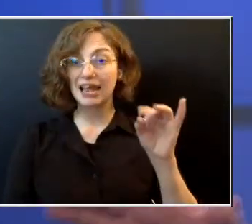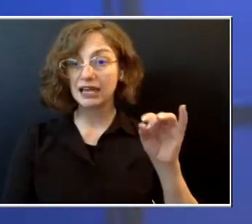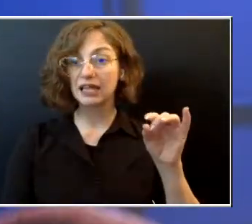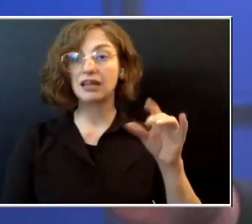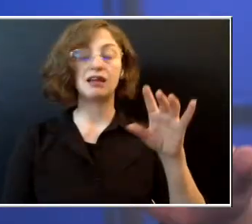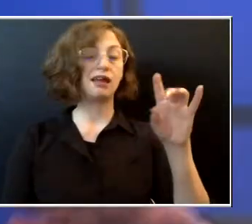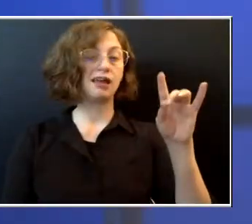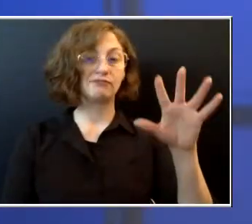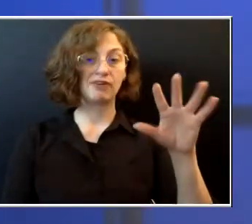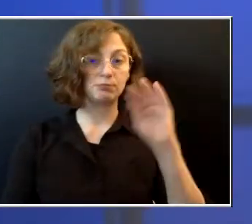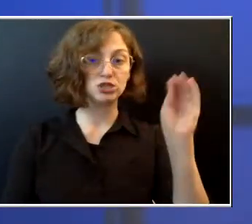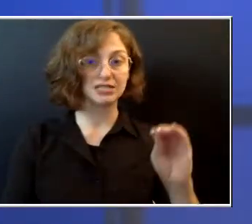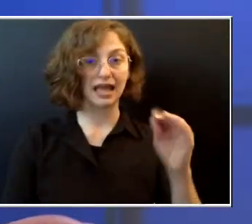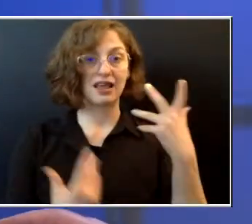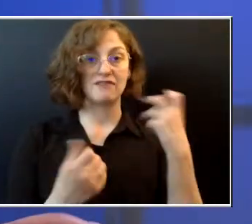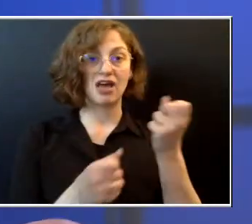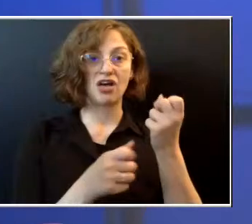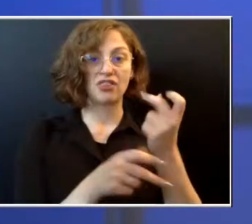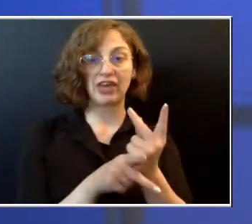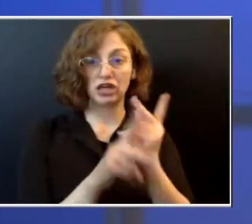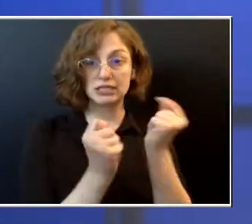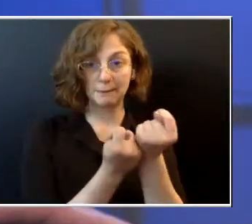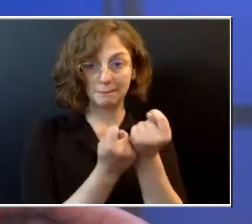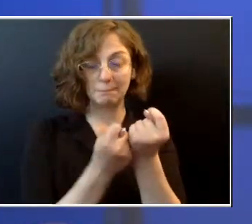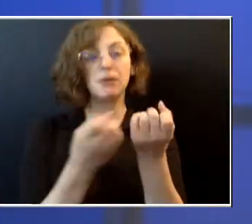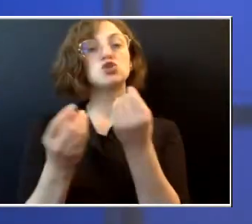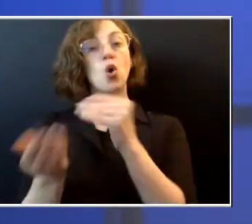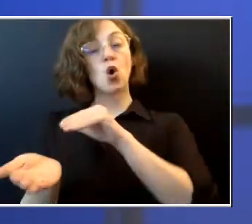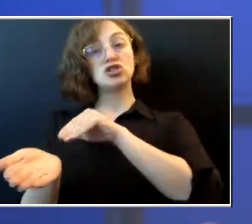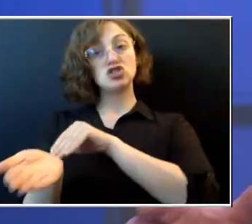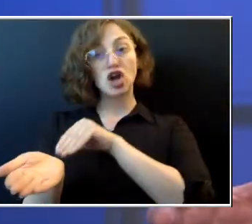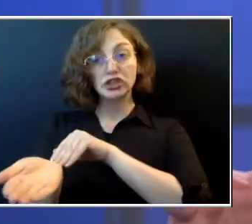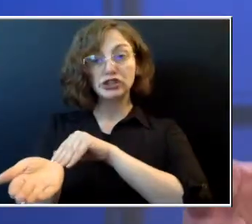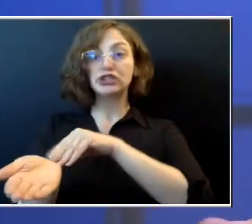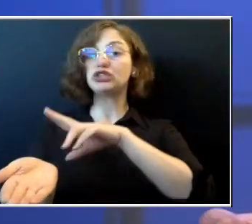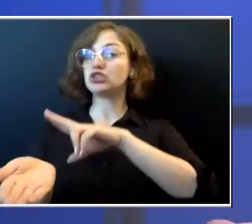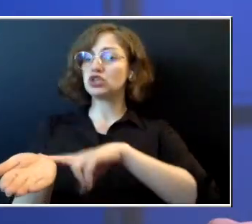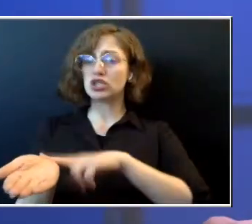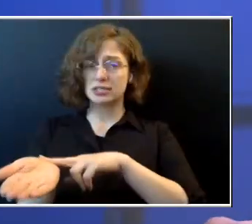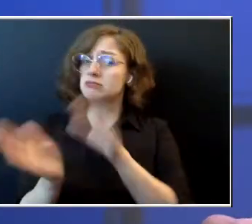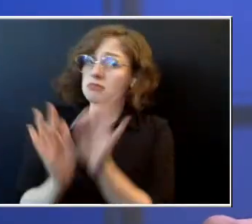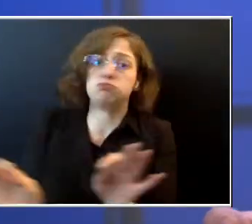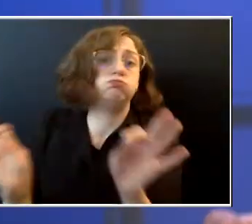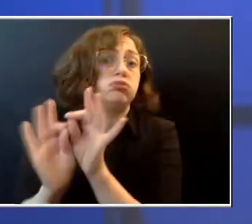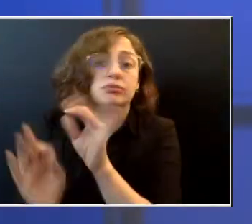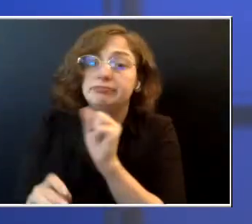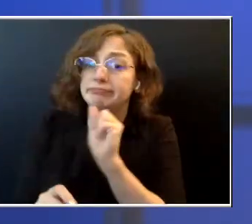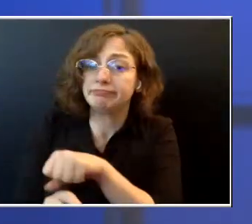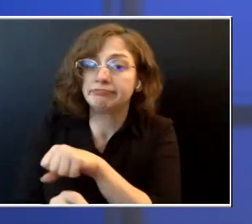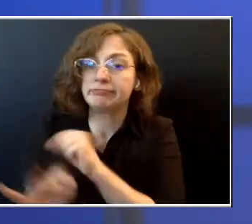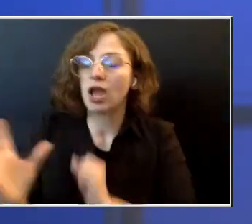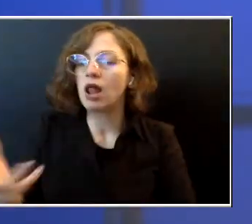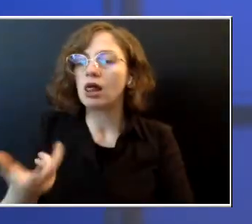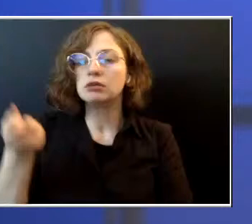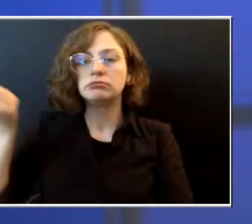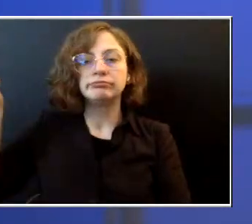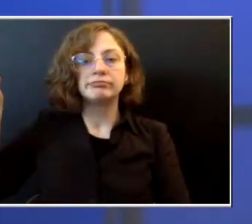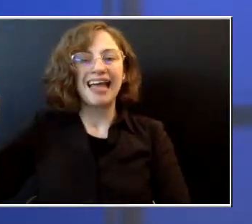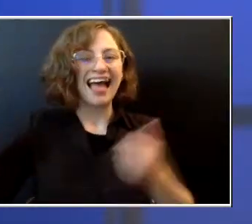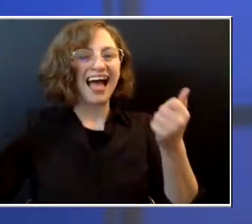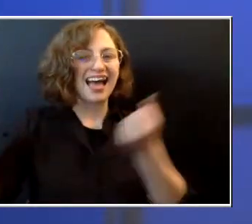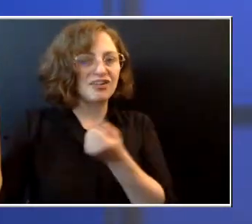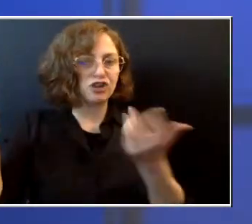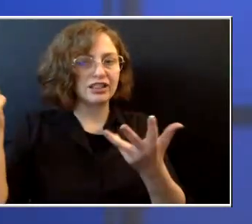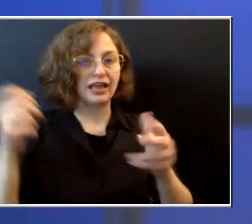take out the doctors, which are incredibly important, and you take out the nurses, which are incredibly important, everything else that happens is health professions. So it's the